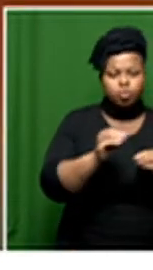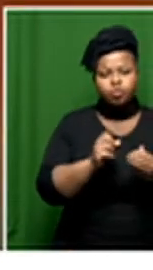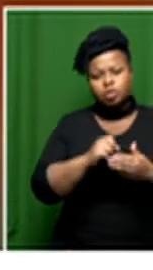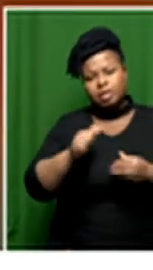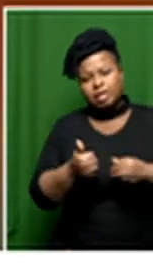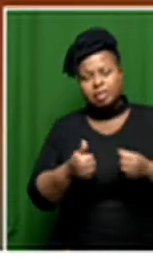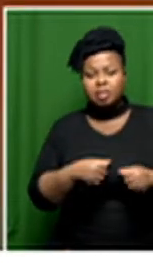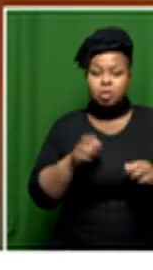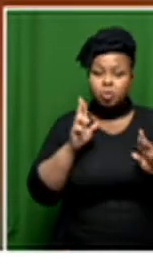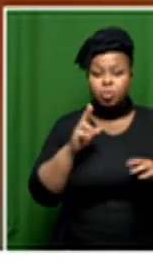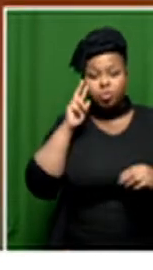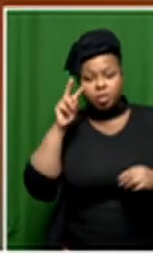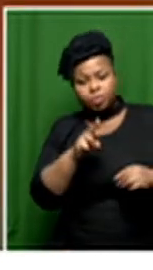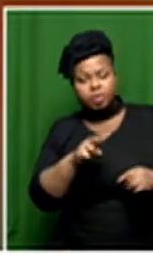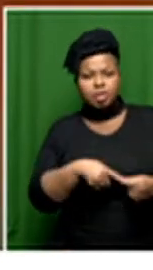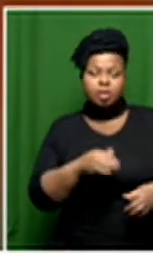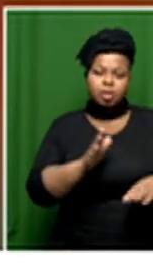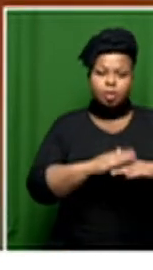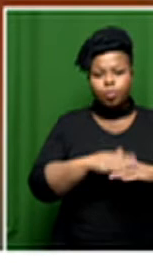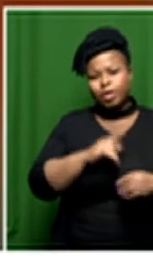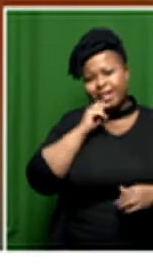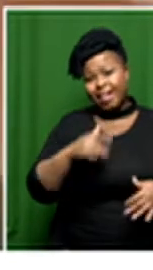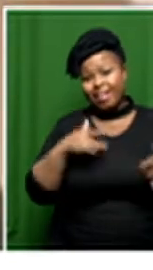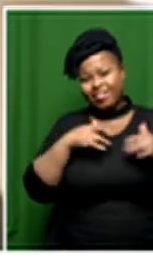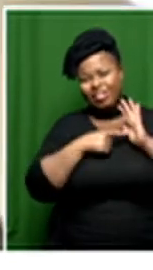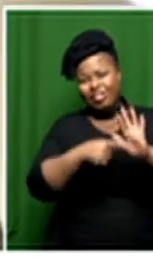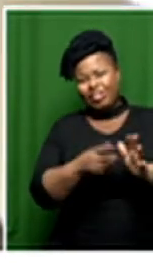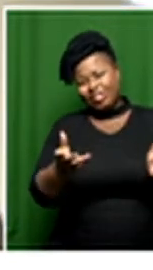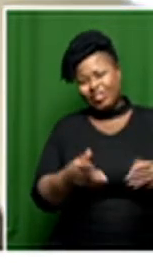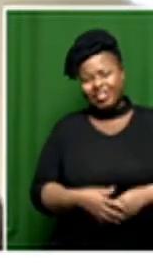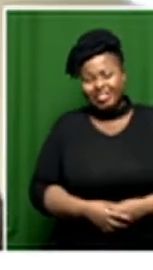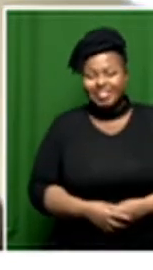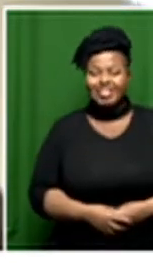hopefully the right people see it. Hopefully you end up on Morning Live.